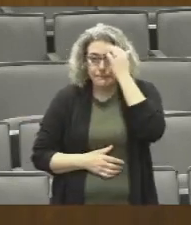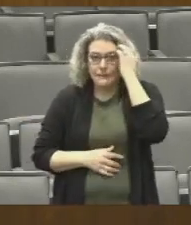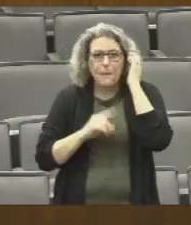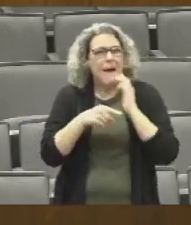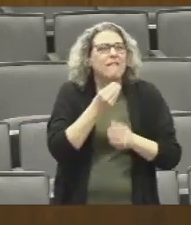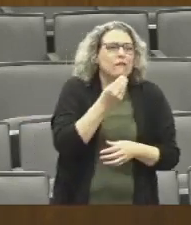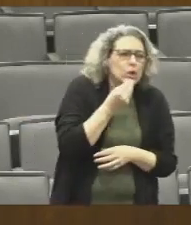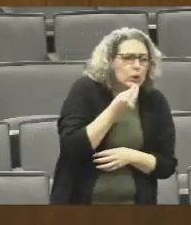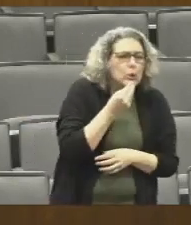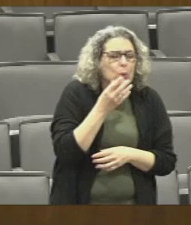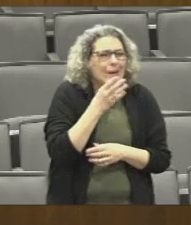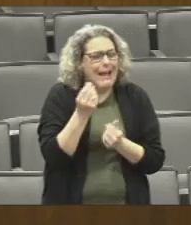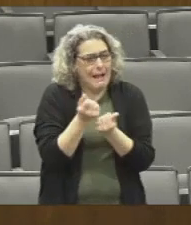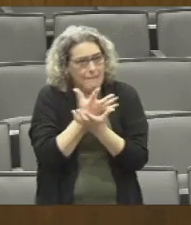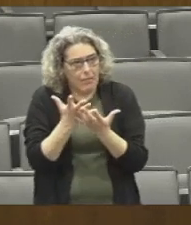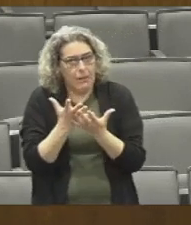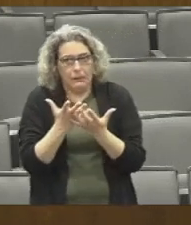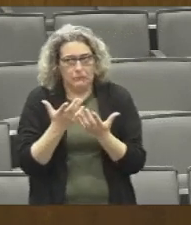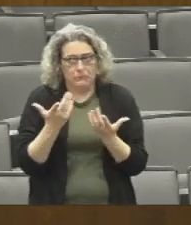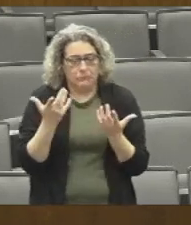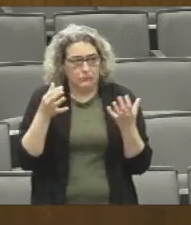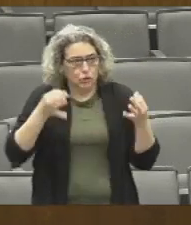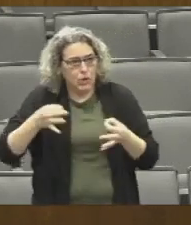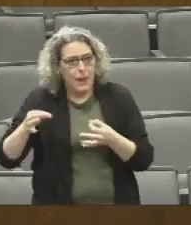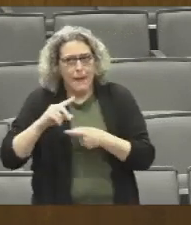what the food social determinant of our food supply is going to do?